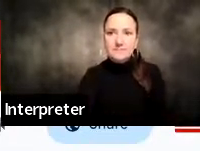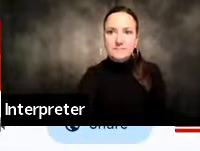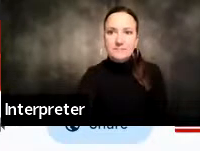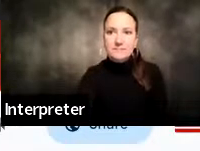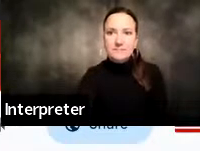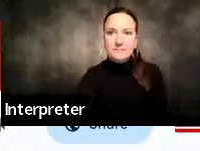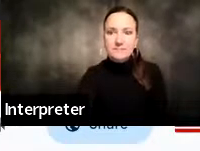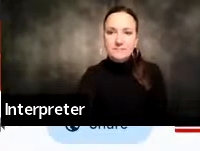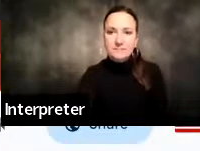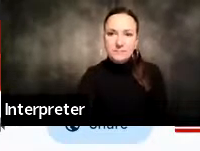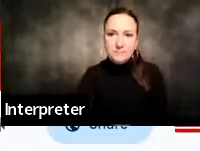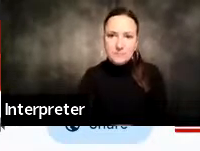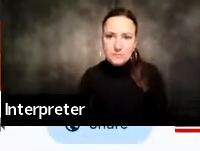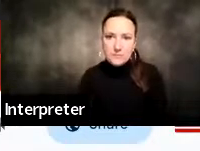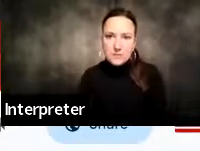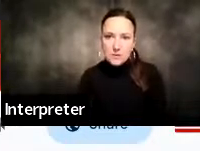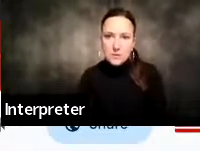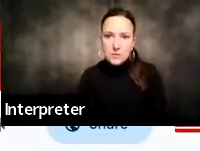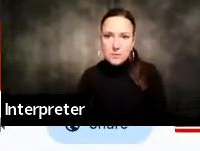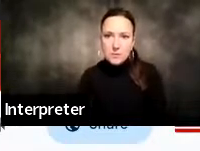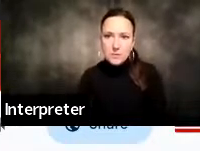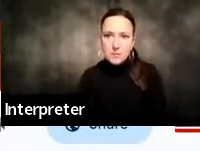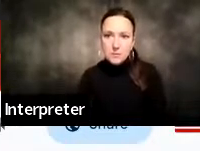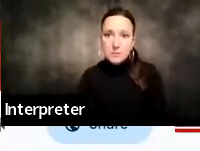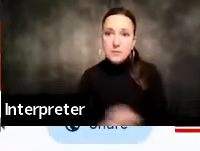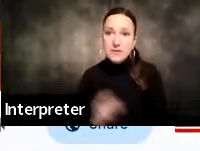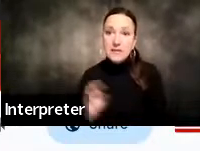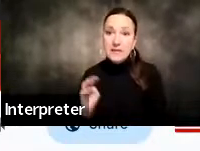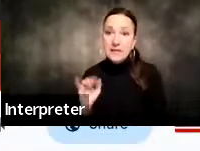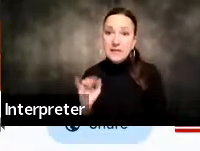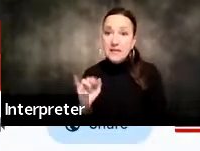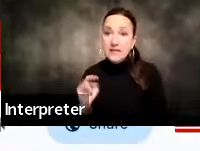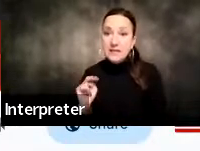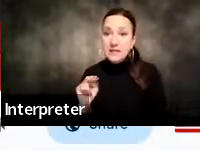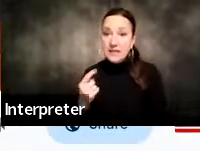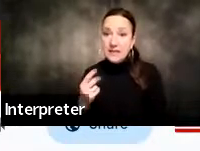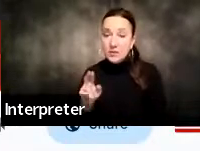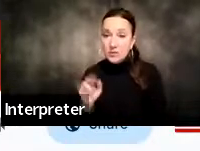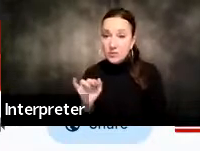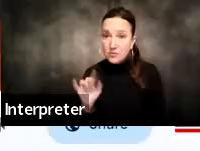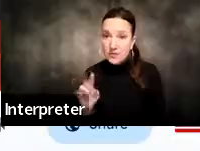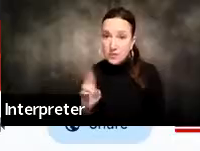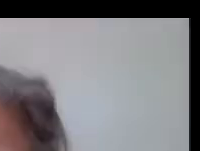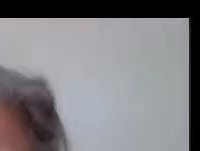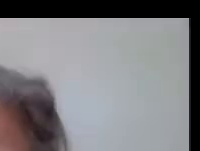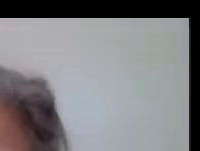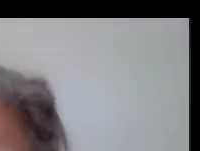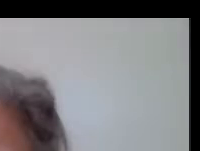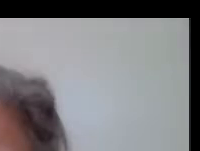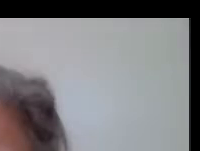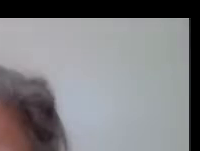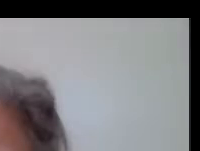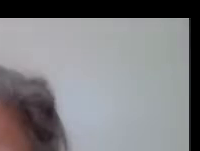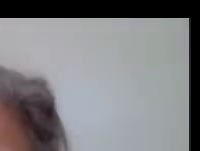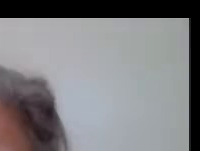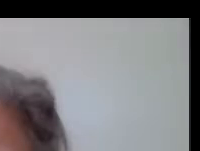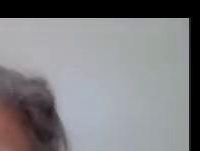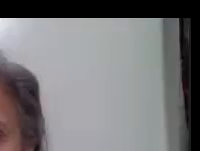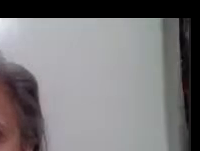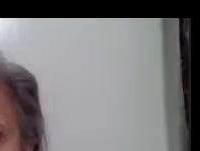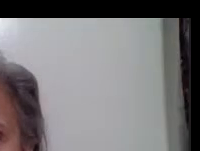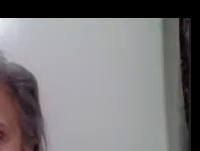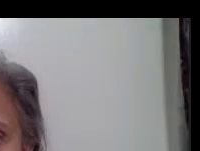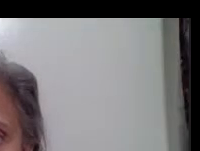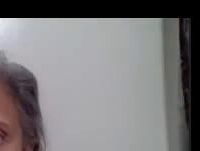Let's see. Miss Ingrid, are you ready for your presentation? Yes, sir. Okay,